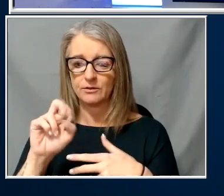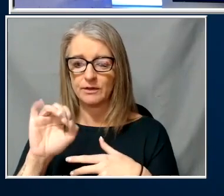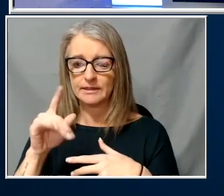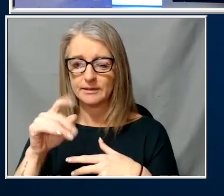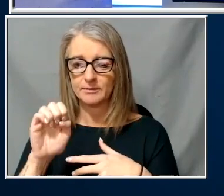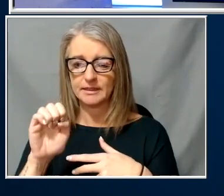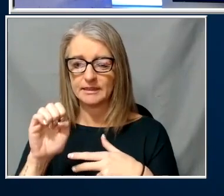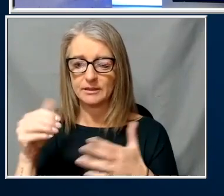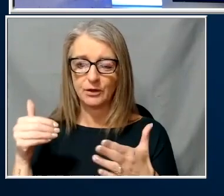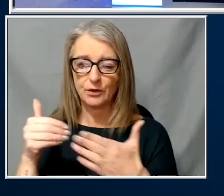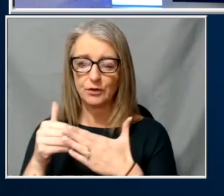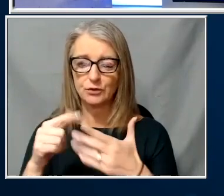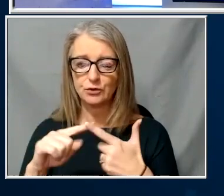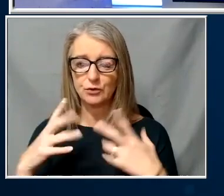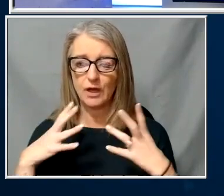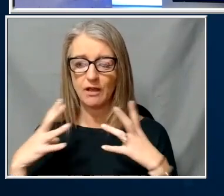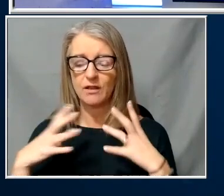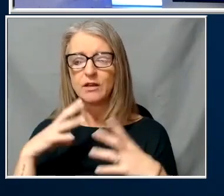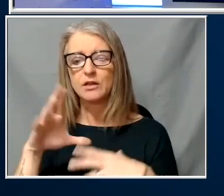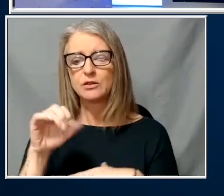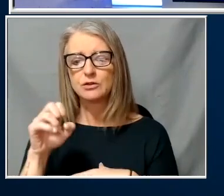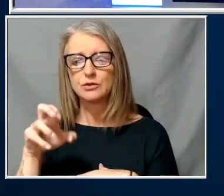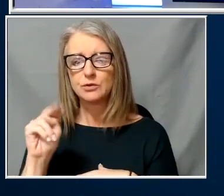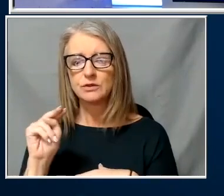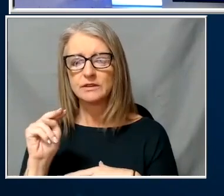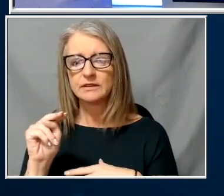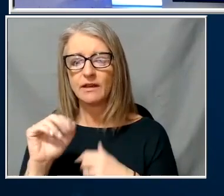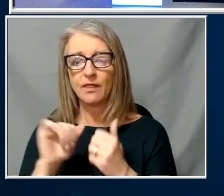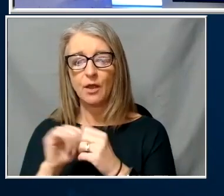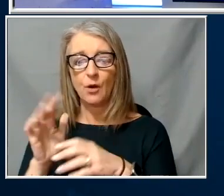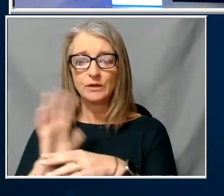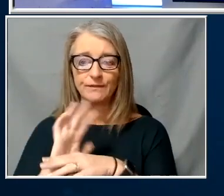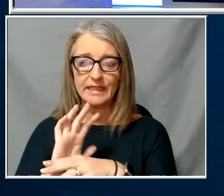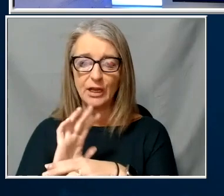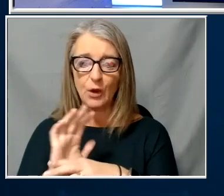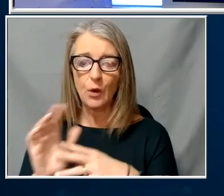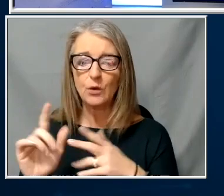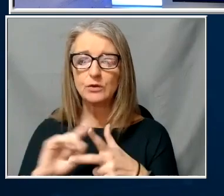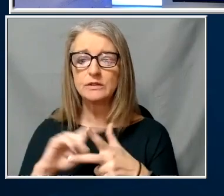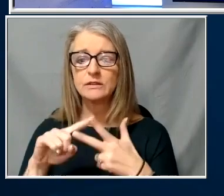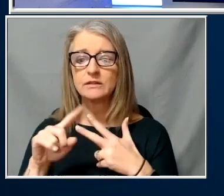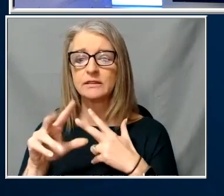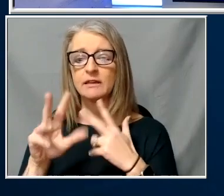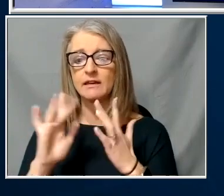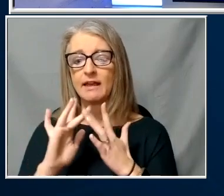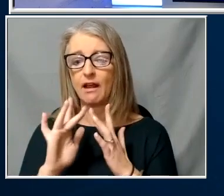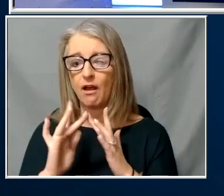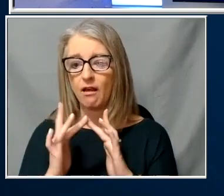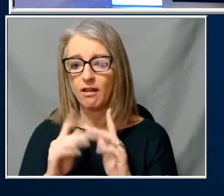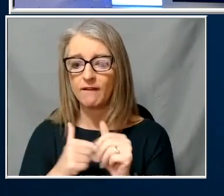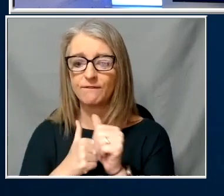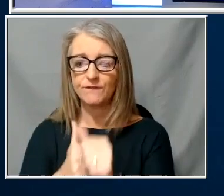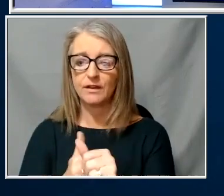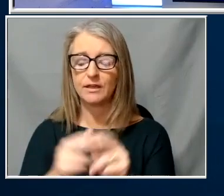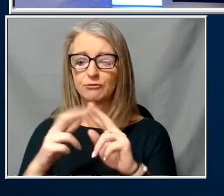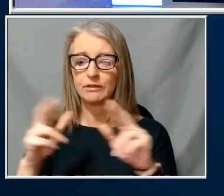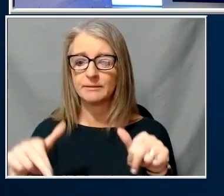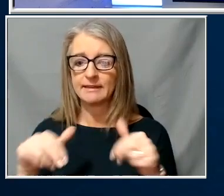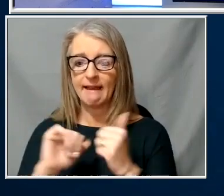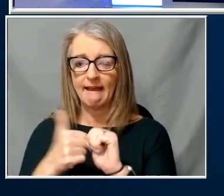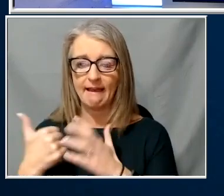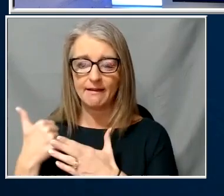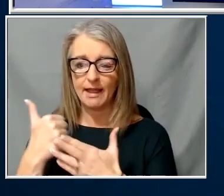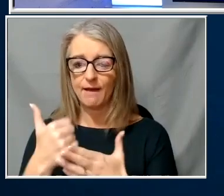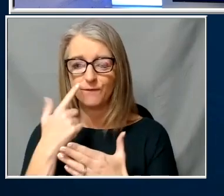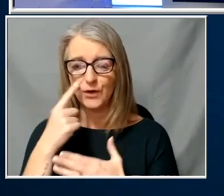to the holidays. But Susan, how helpful have those videos and getting them online and following these recipes, how great has that been for